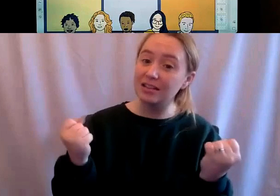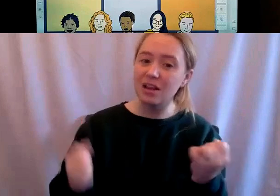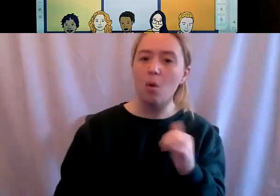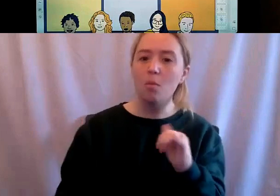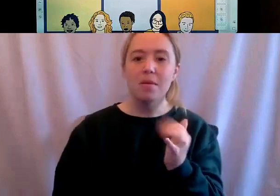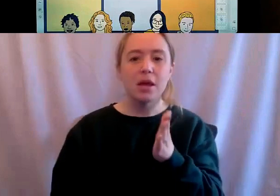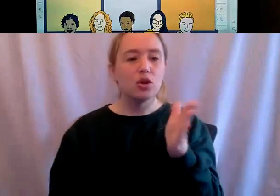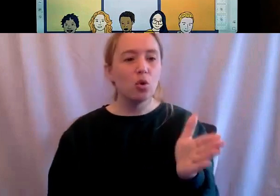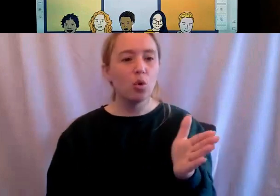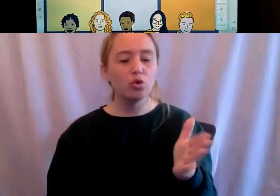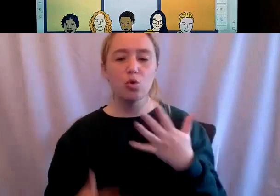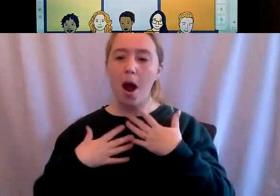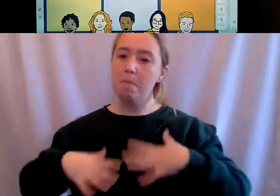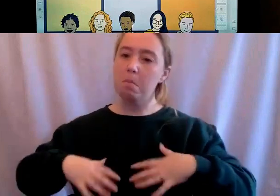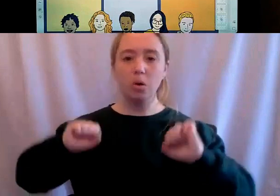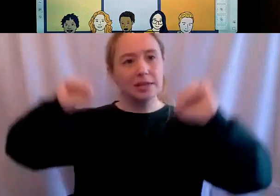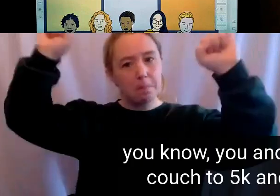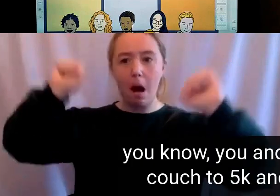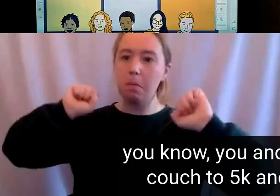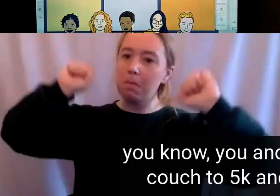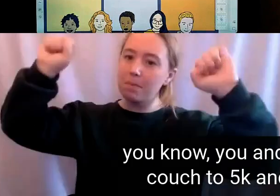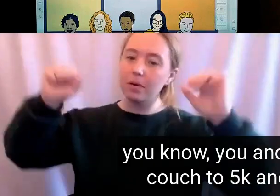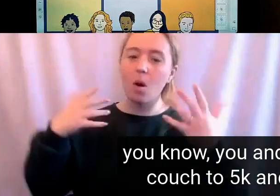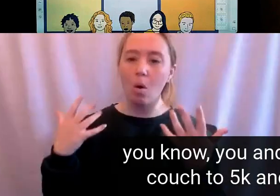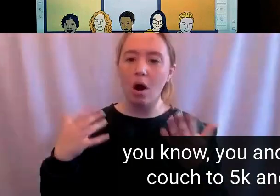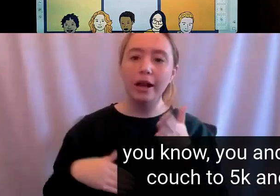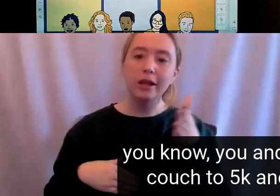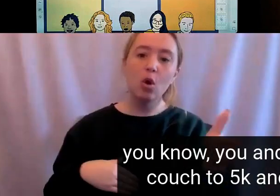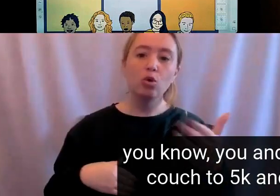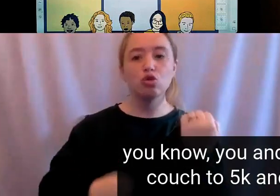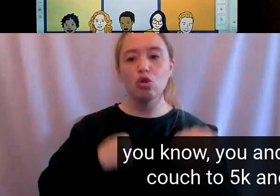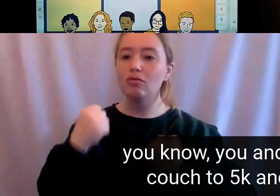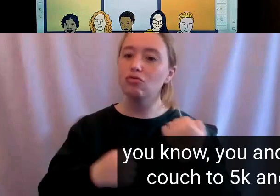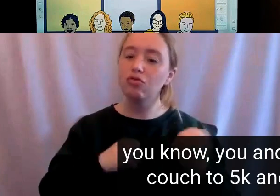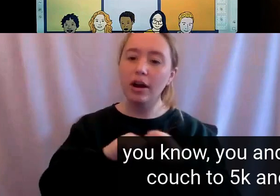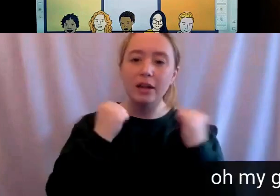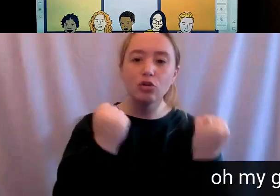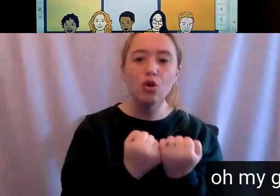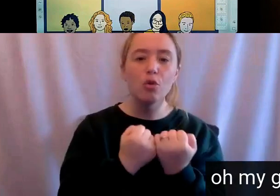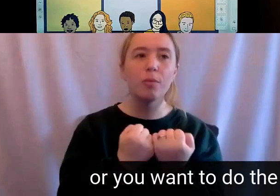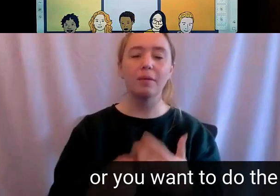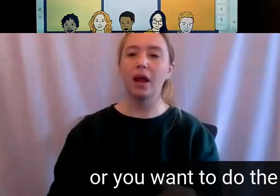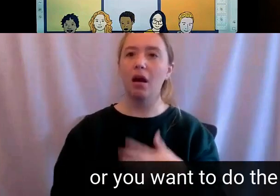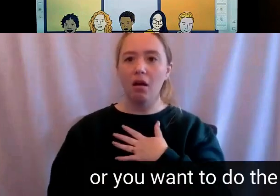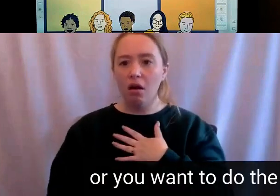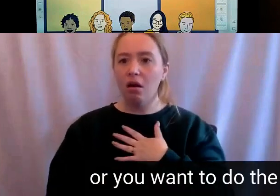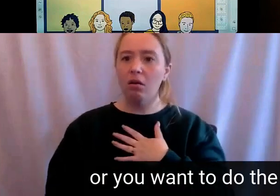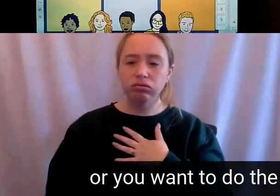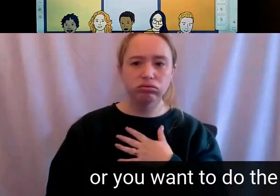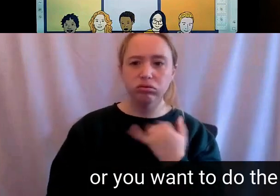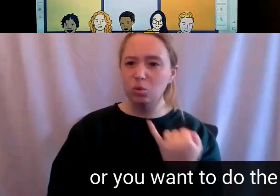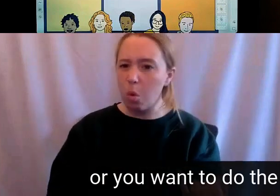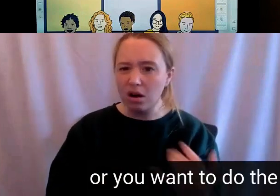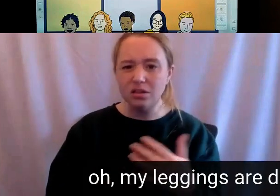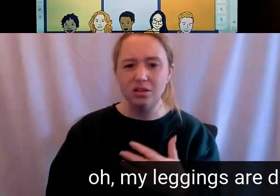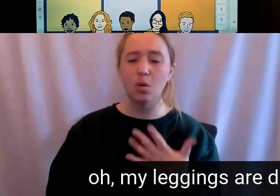or you're in a running group, or, you know, you and your pal are doing couch to 5K and you're thinking, oh my goodness, or you want to do the park run